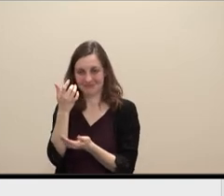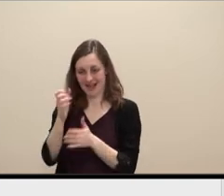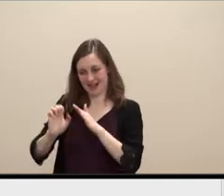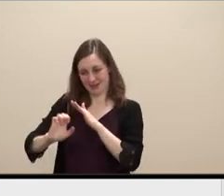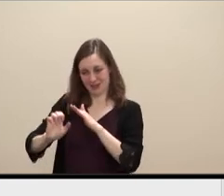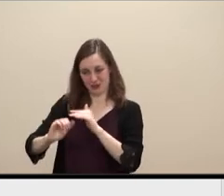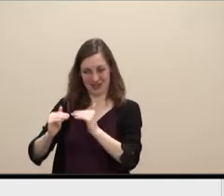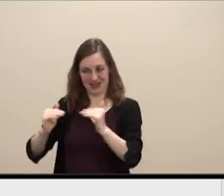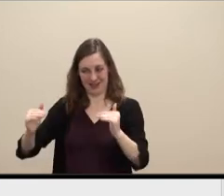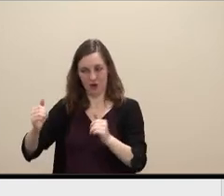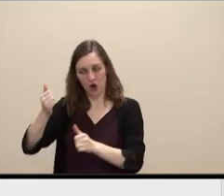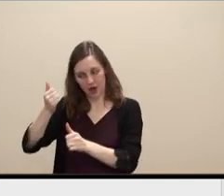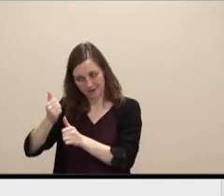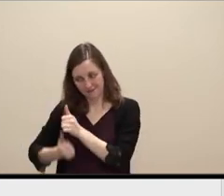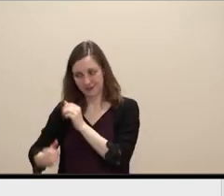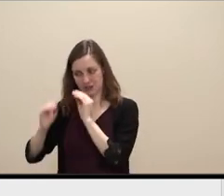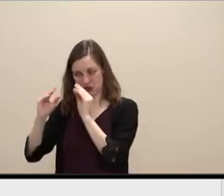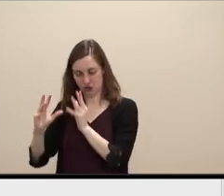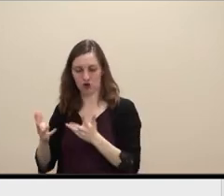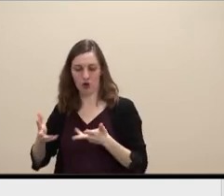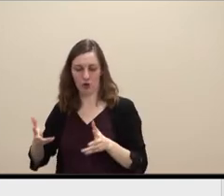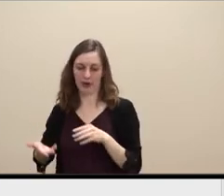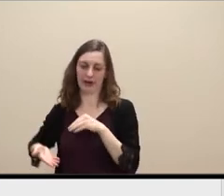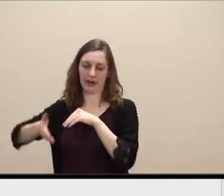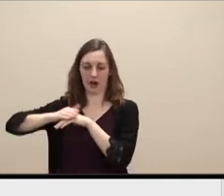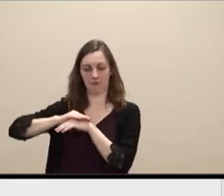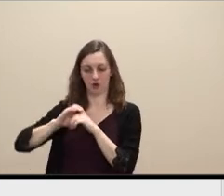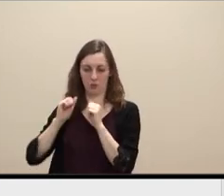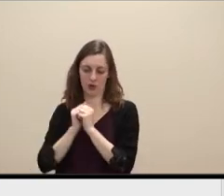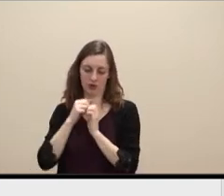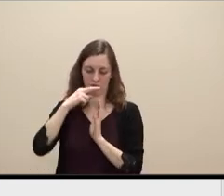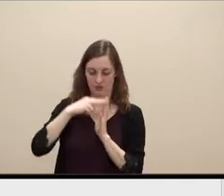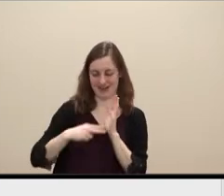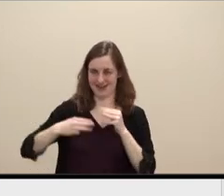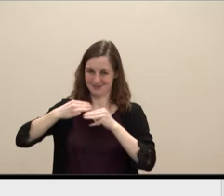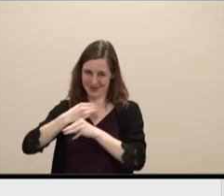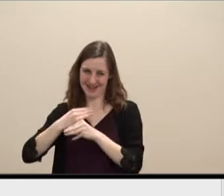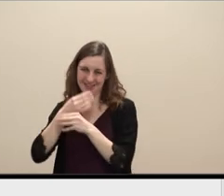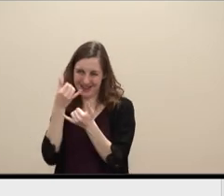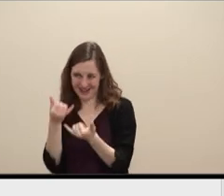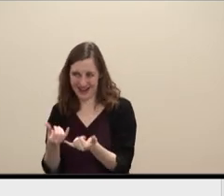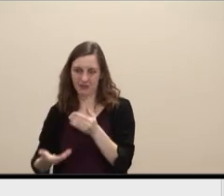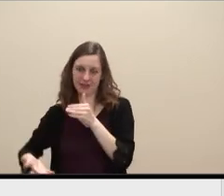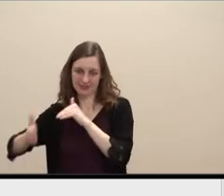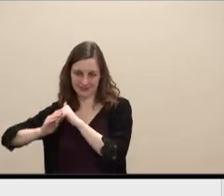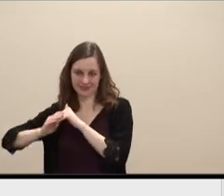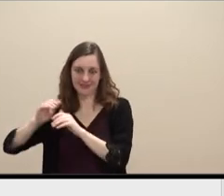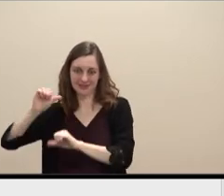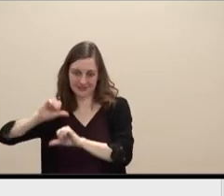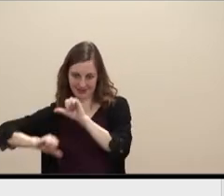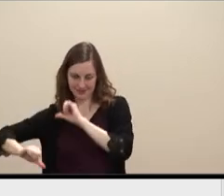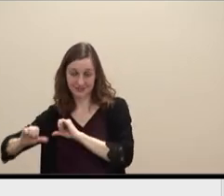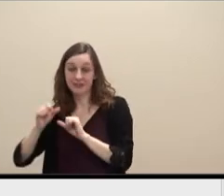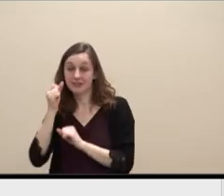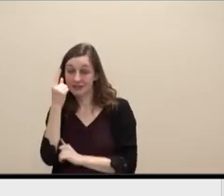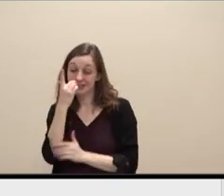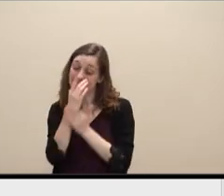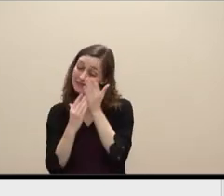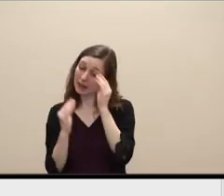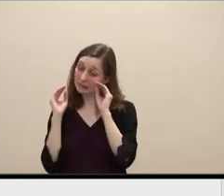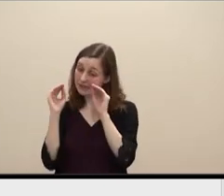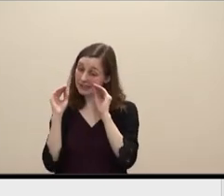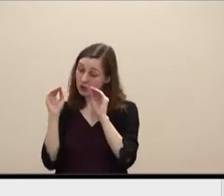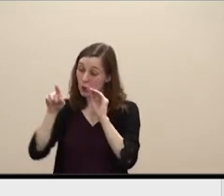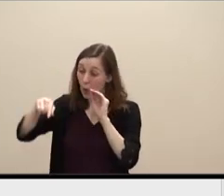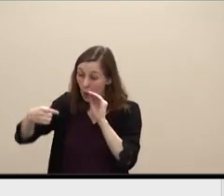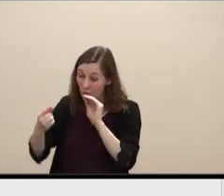reading, math, and with this addition of science. We did calculate a few teachers who may only teach science or science and social studies at